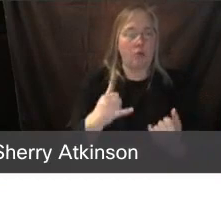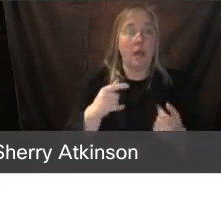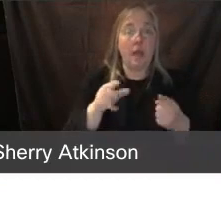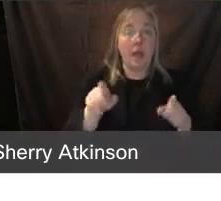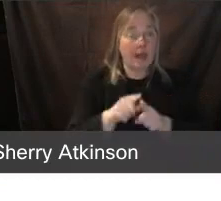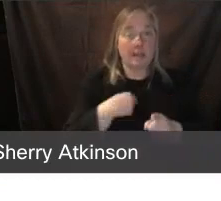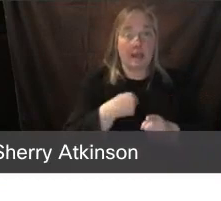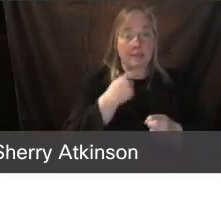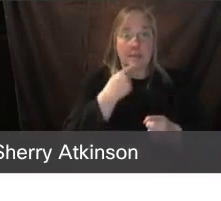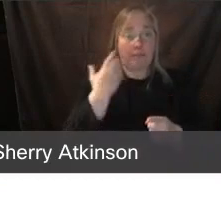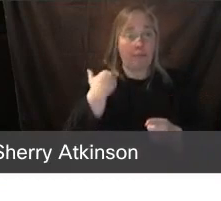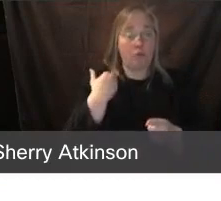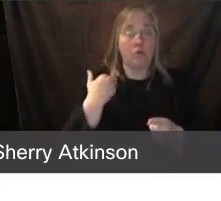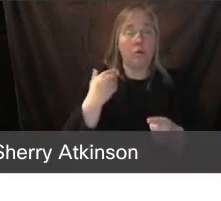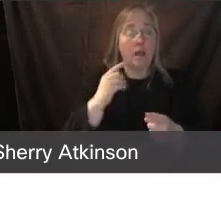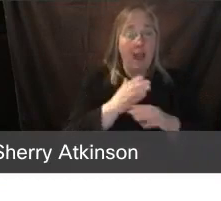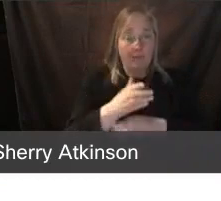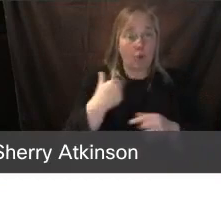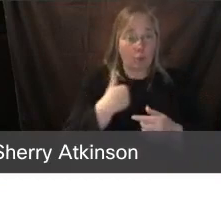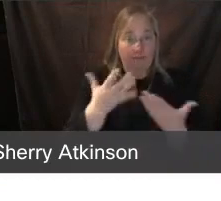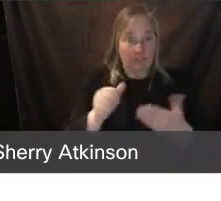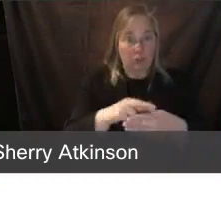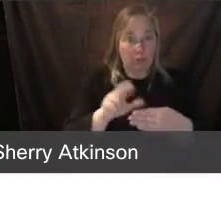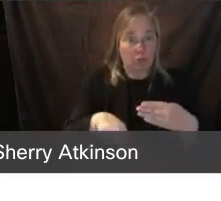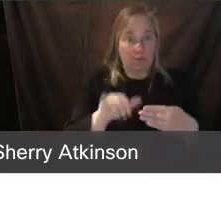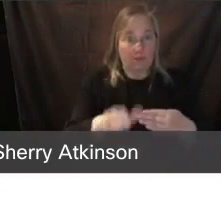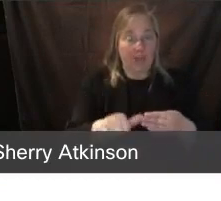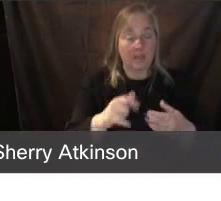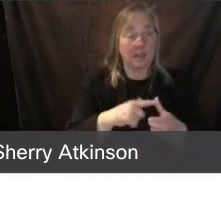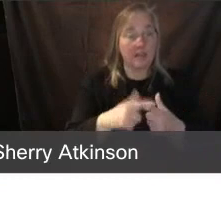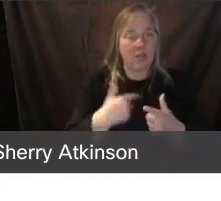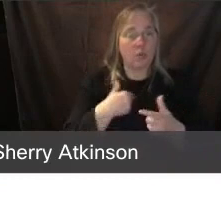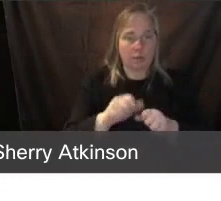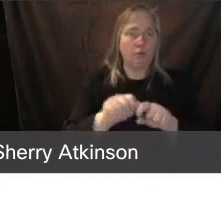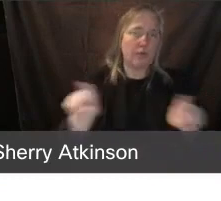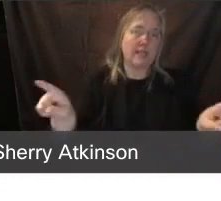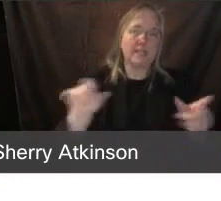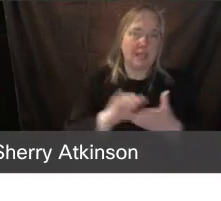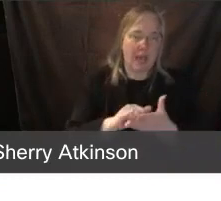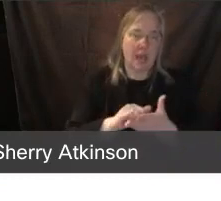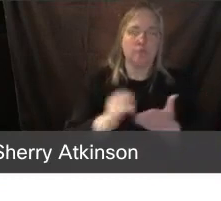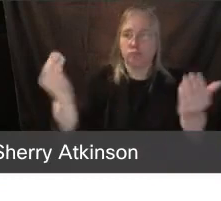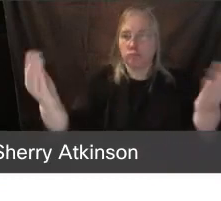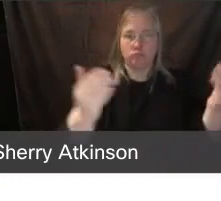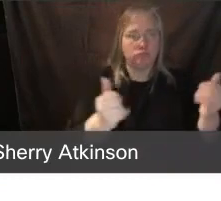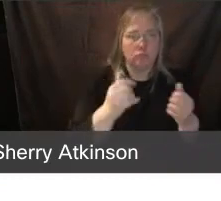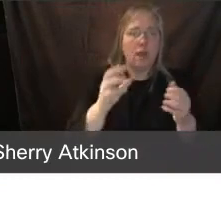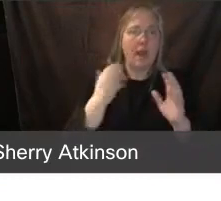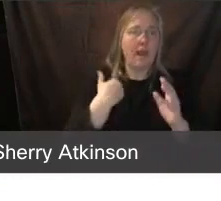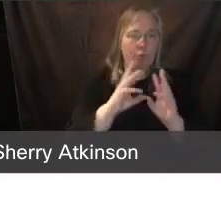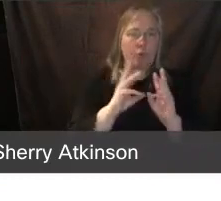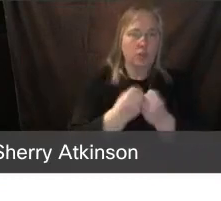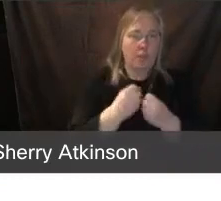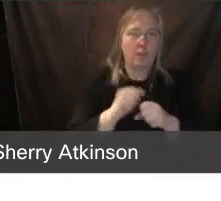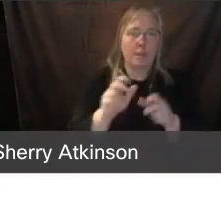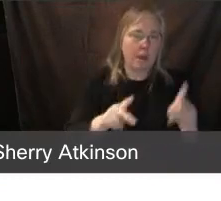to, once we're done with the results of that, we plan to release that, have a workshop with the public in early March to go through